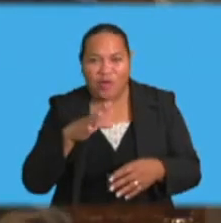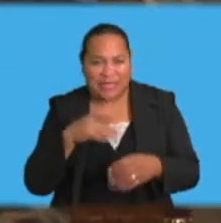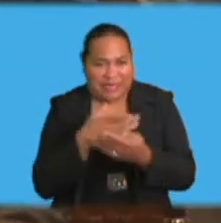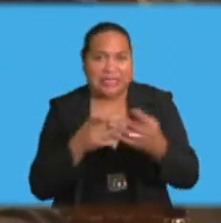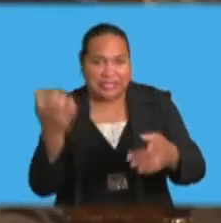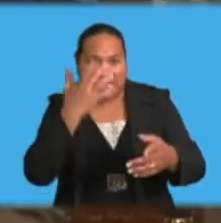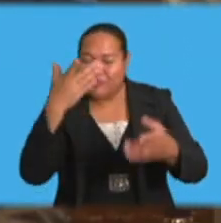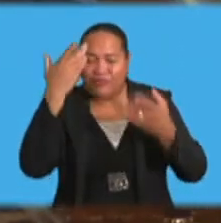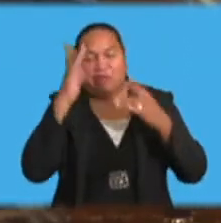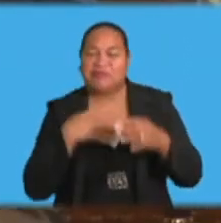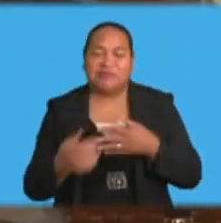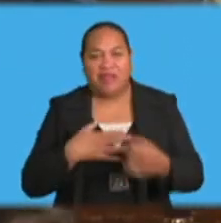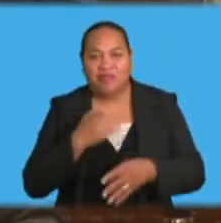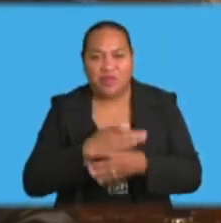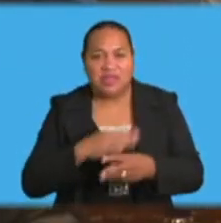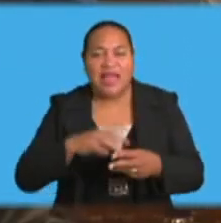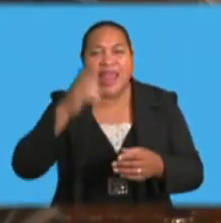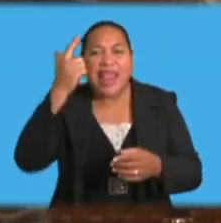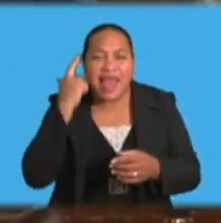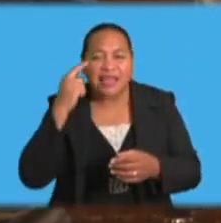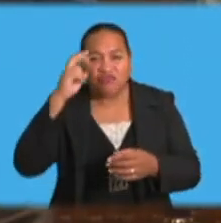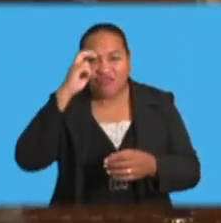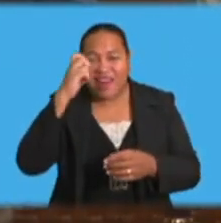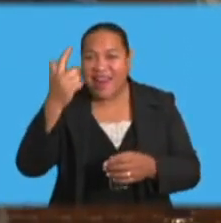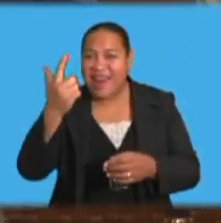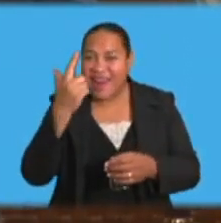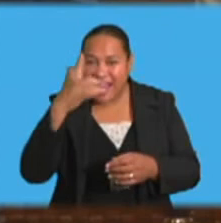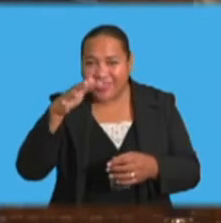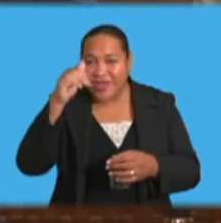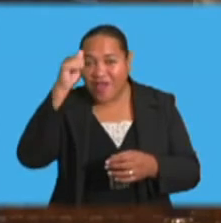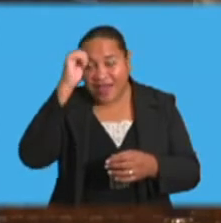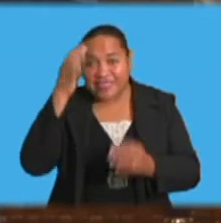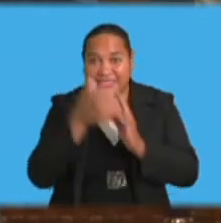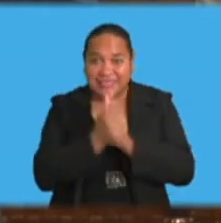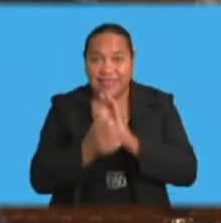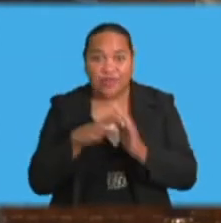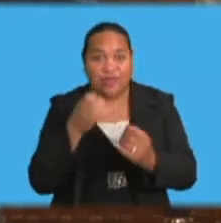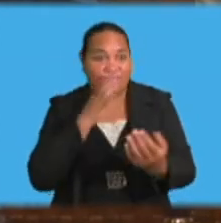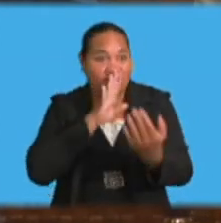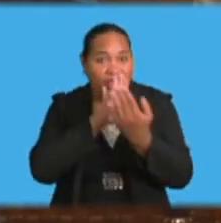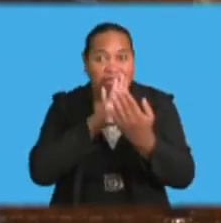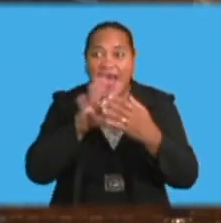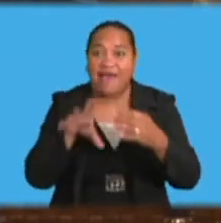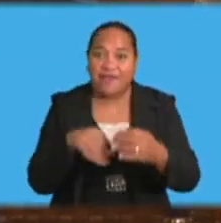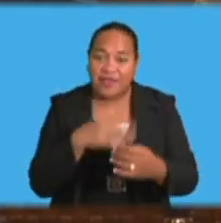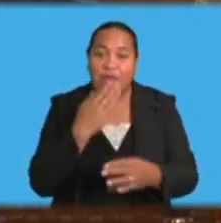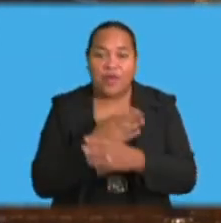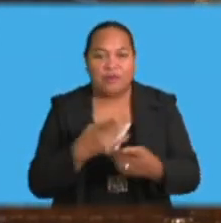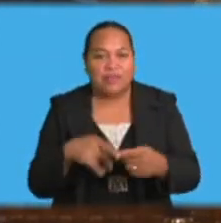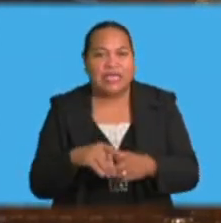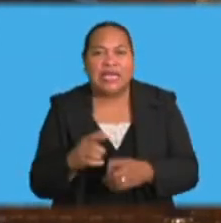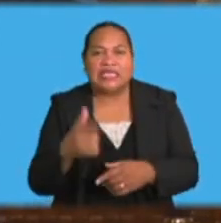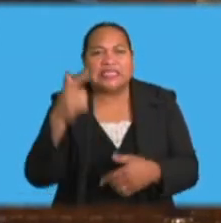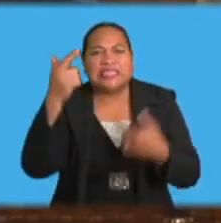what they face, the lack of training, the lack of knowledge and skills in the things that they are facing every day in the workplace, their limited